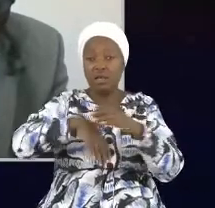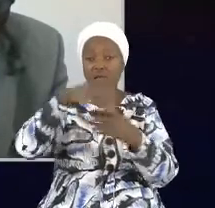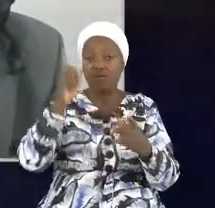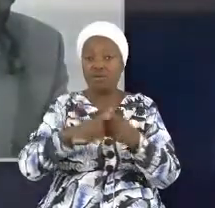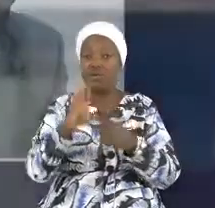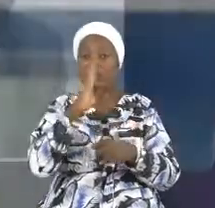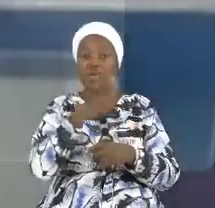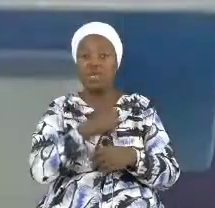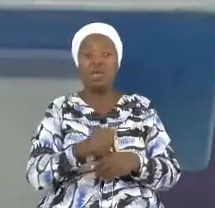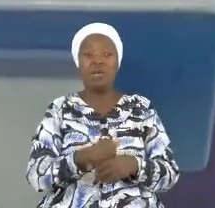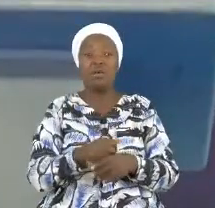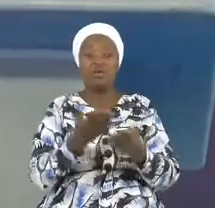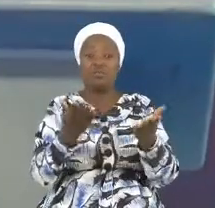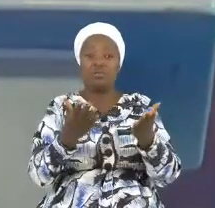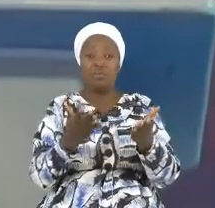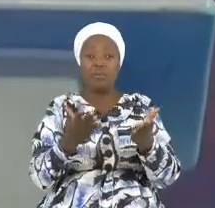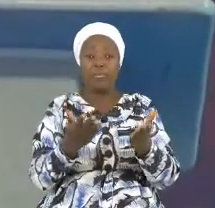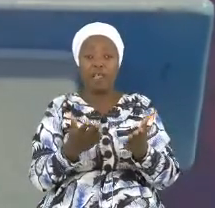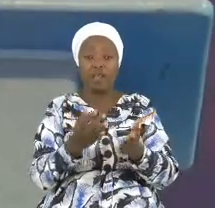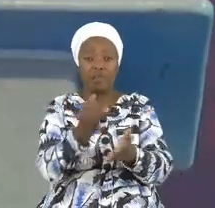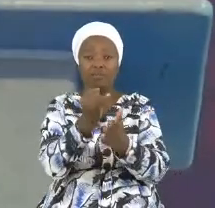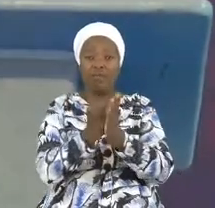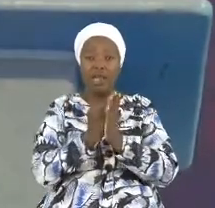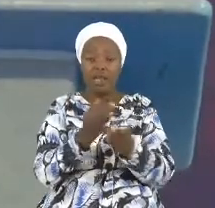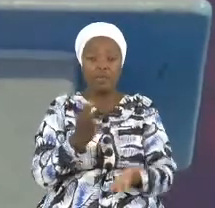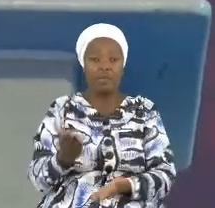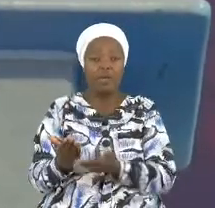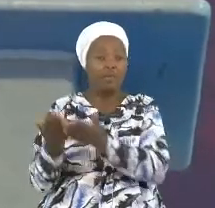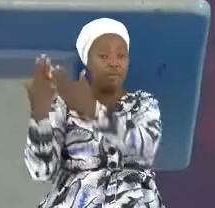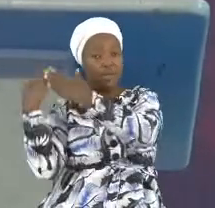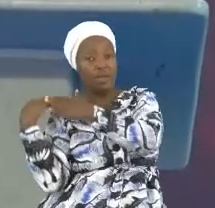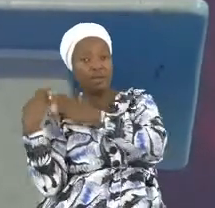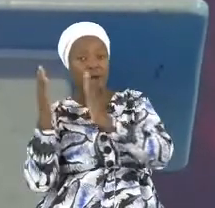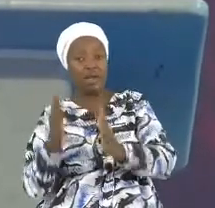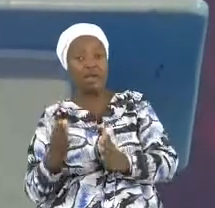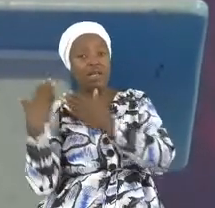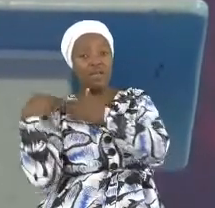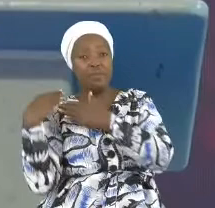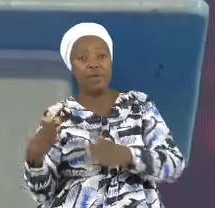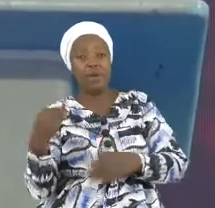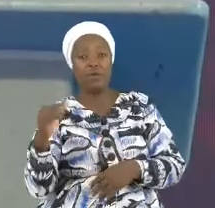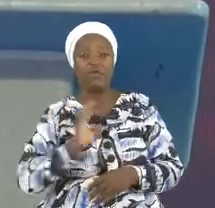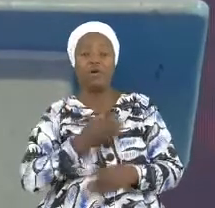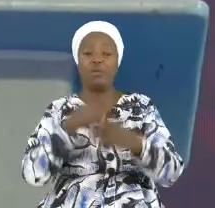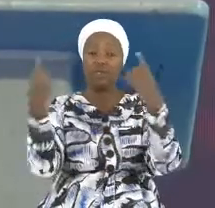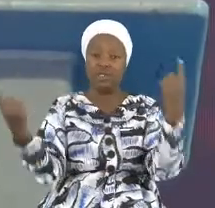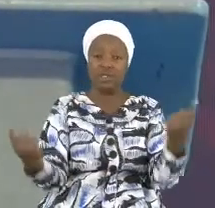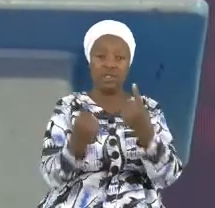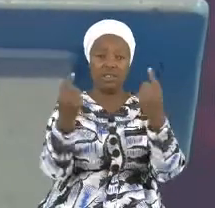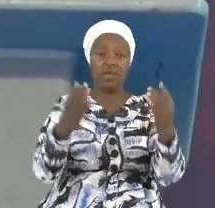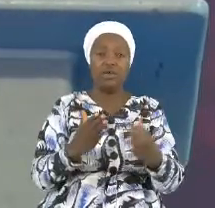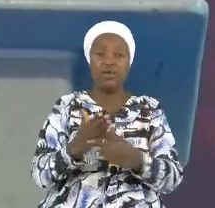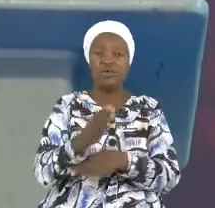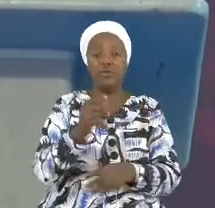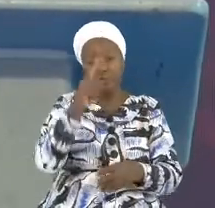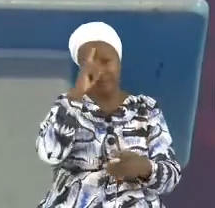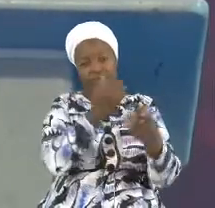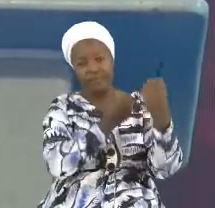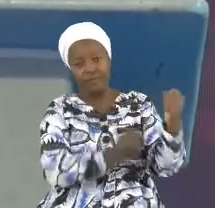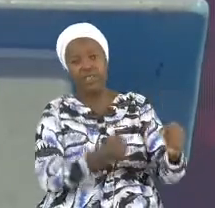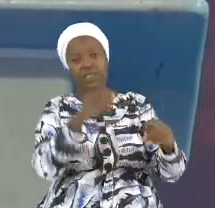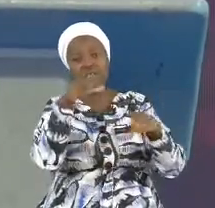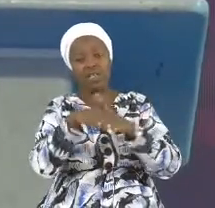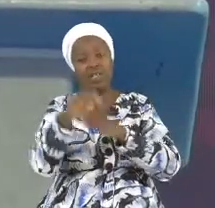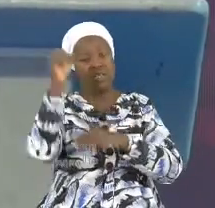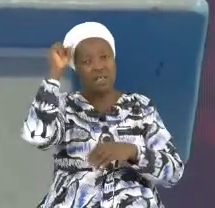faith in his blood. In the blood that gives us cleansing, in